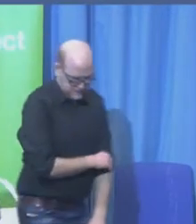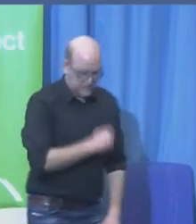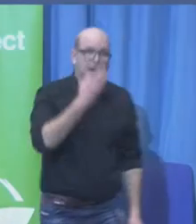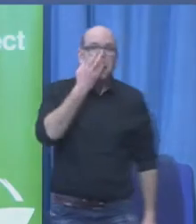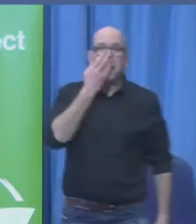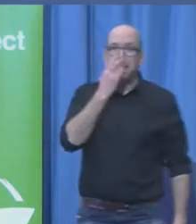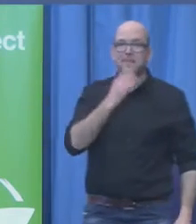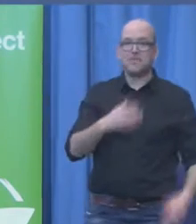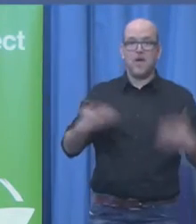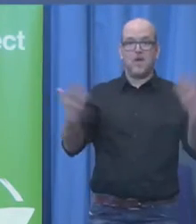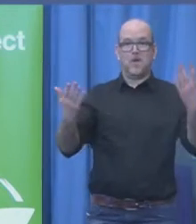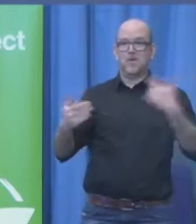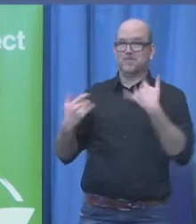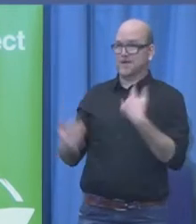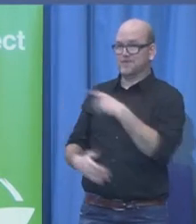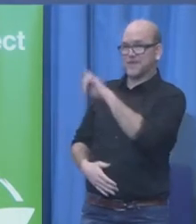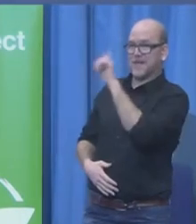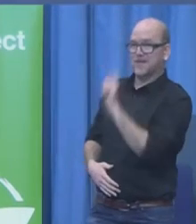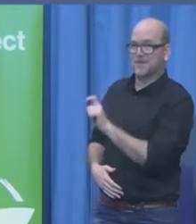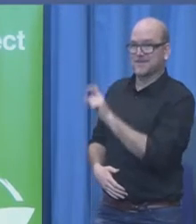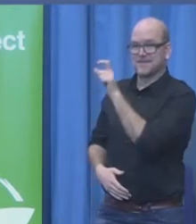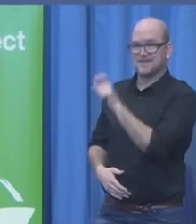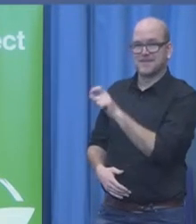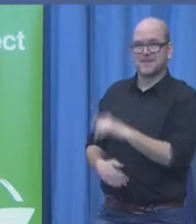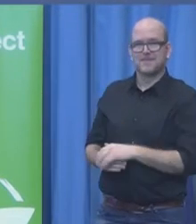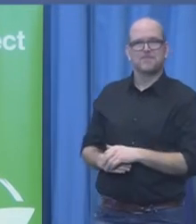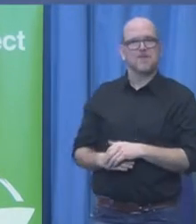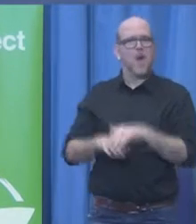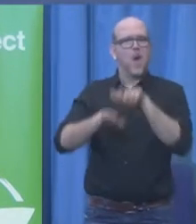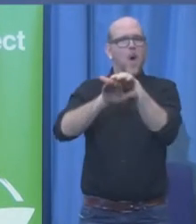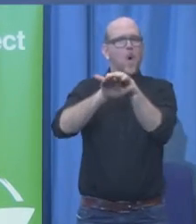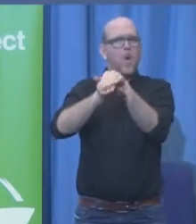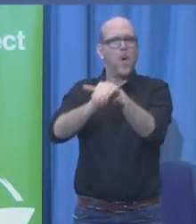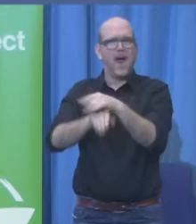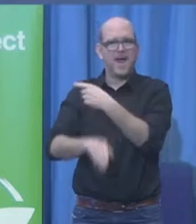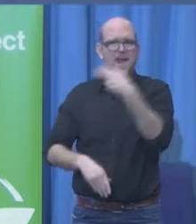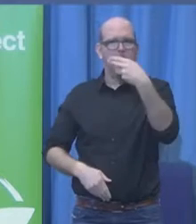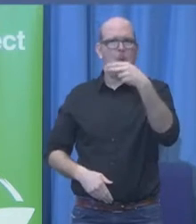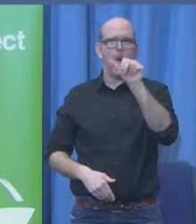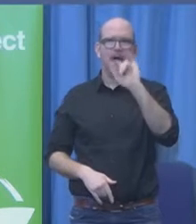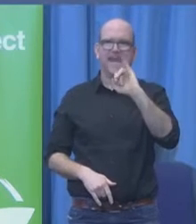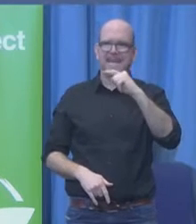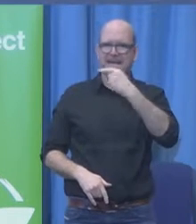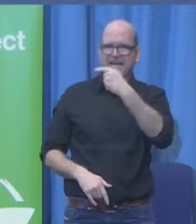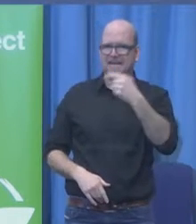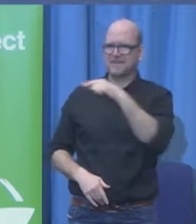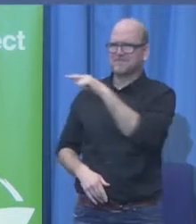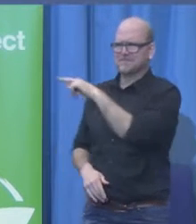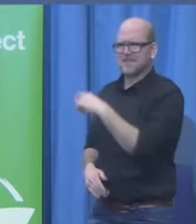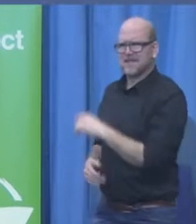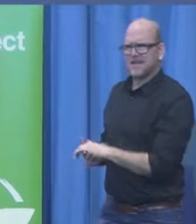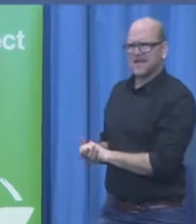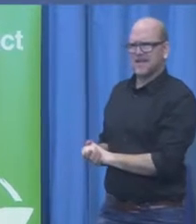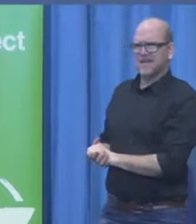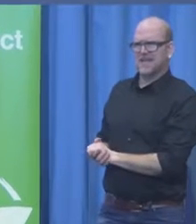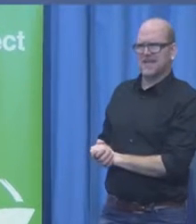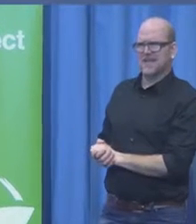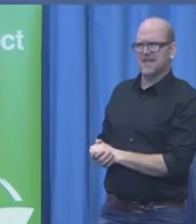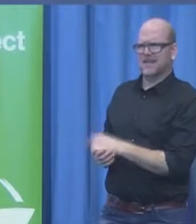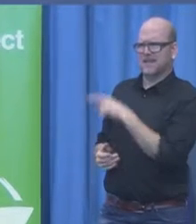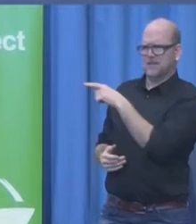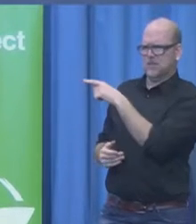You say before that in 2002 you have been elected for the first time member of the as a first wheelchair